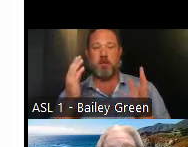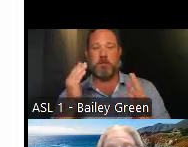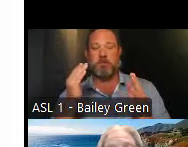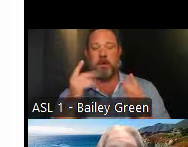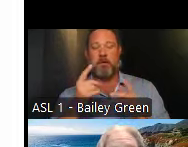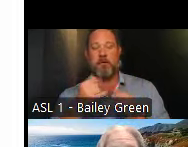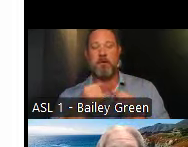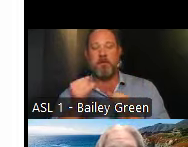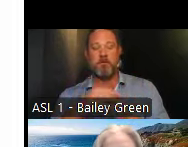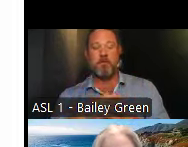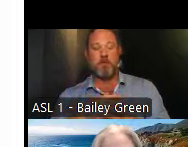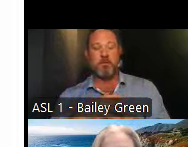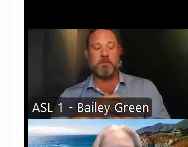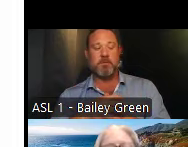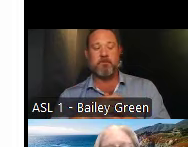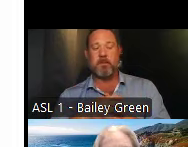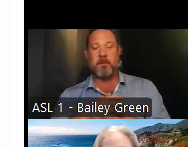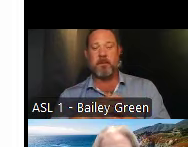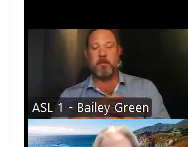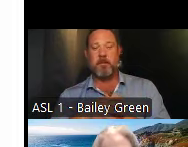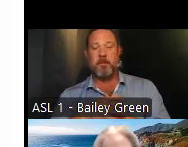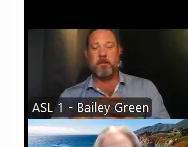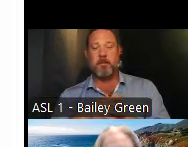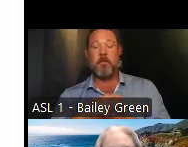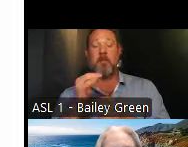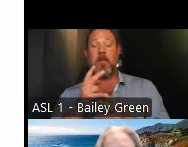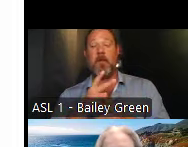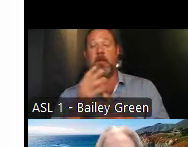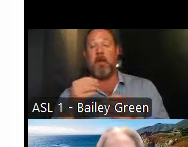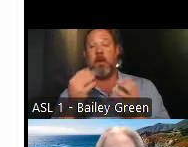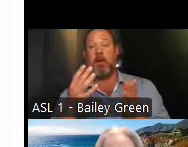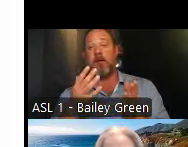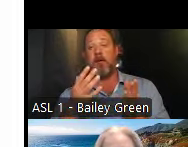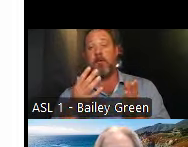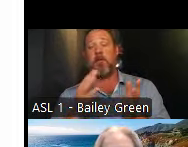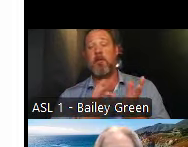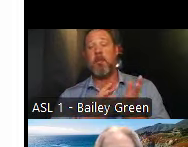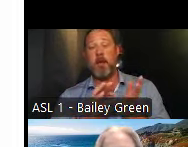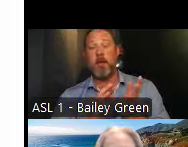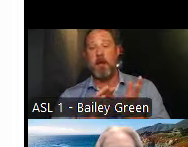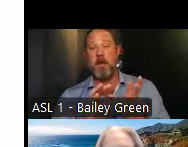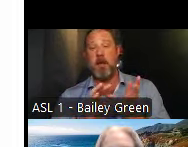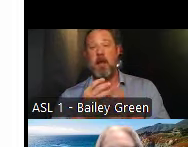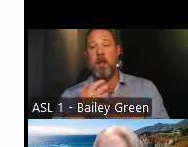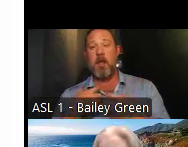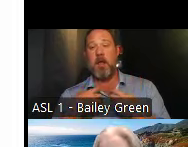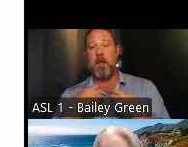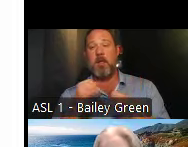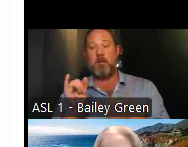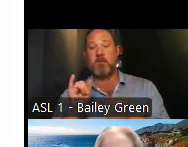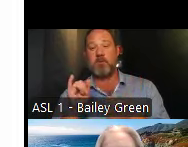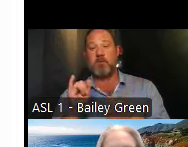And then the result of it would be that that caregiver, if they're on Medicaid to get their health insurance, would lose